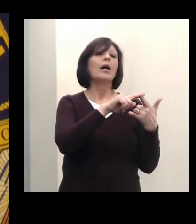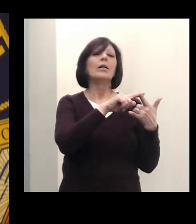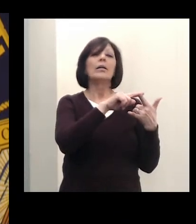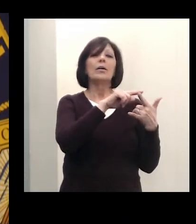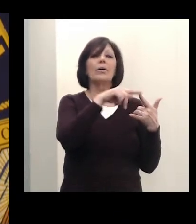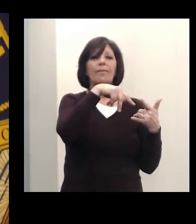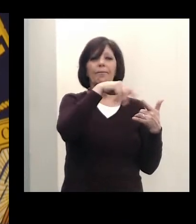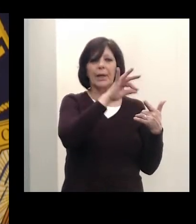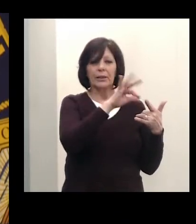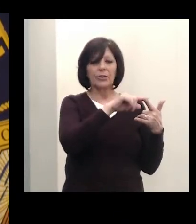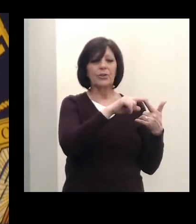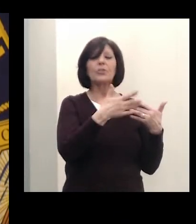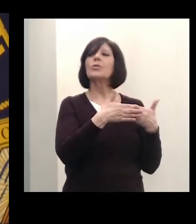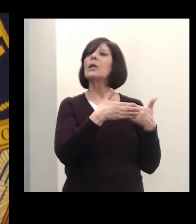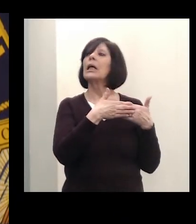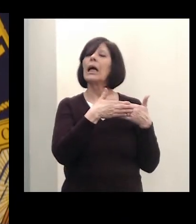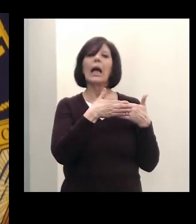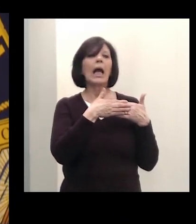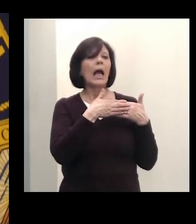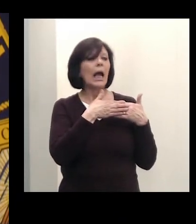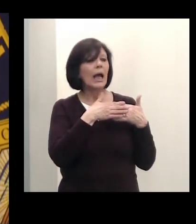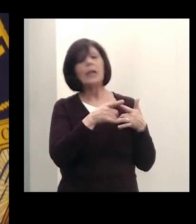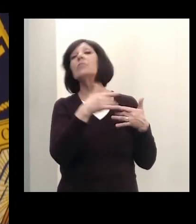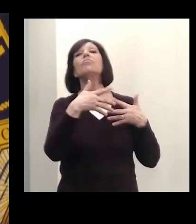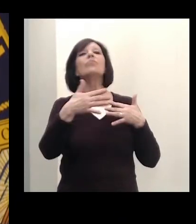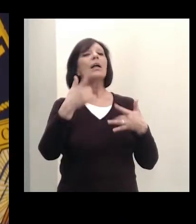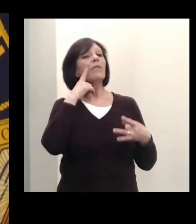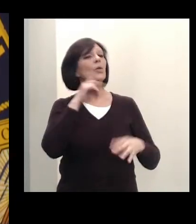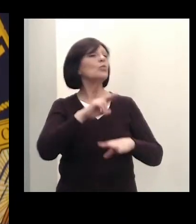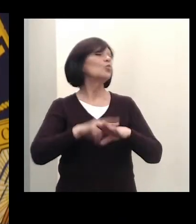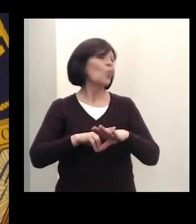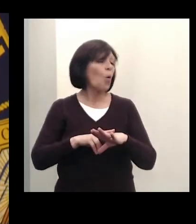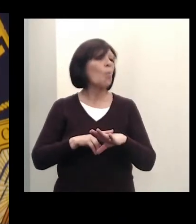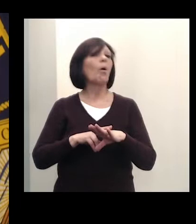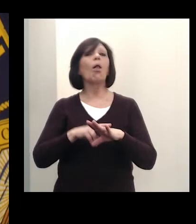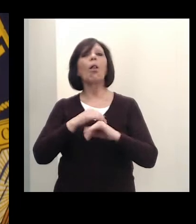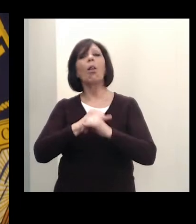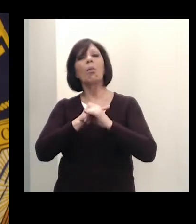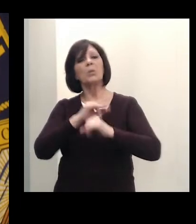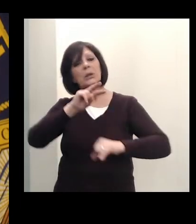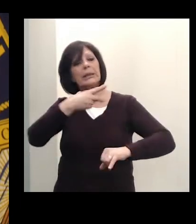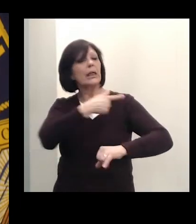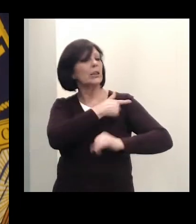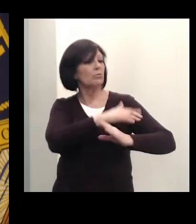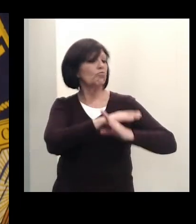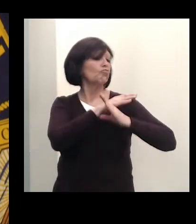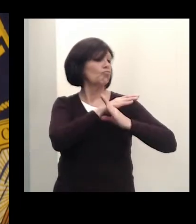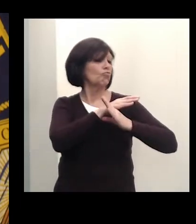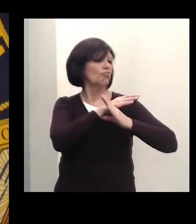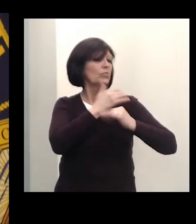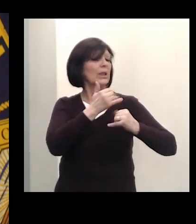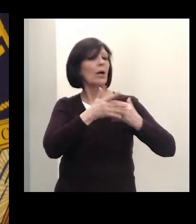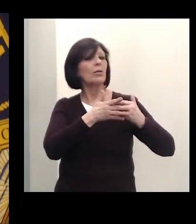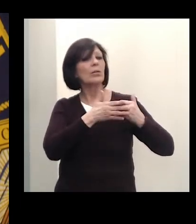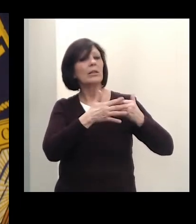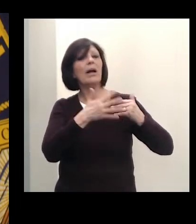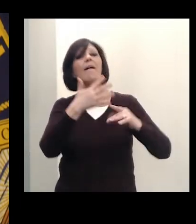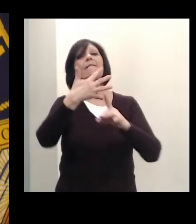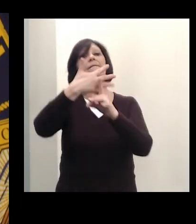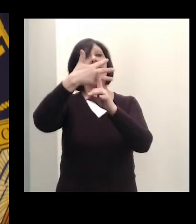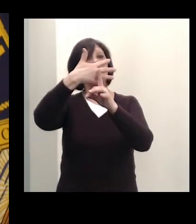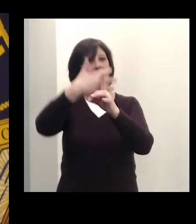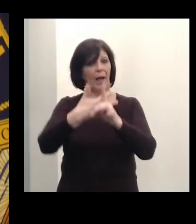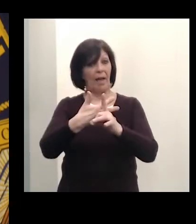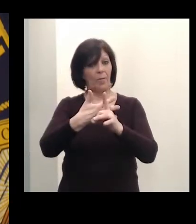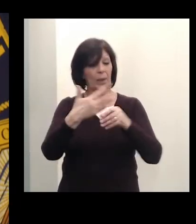have a normal immune system, so after your second dose, now it's 5 months after your second dose